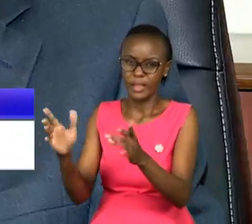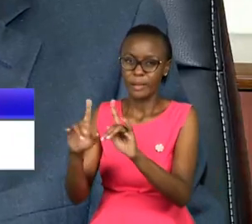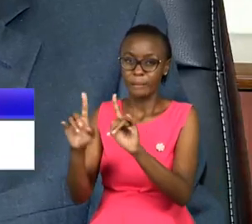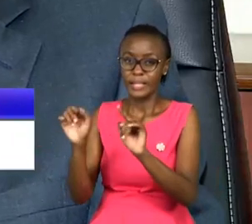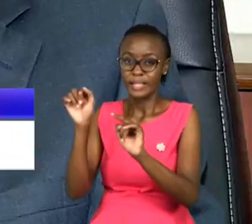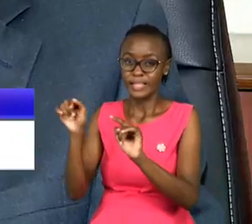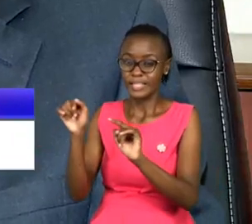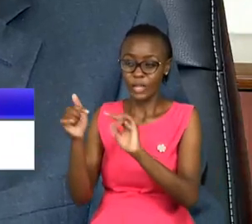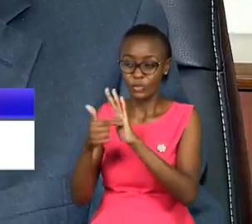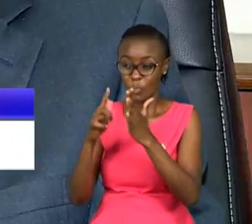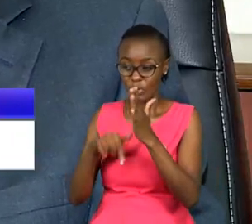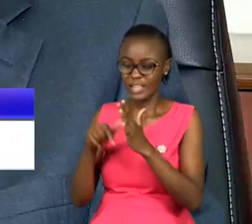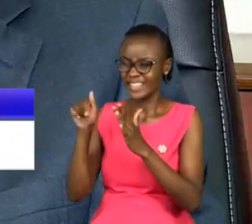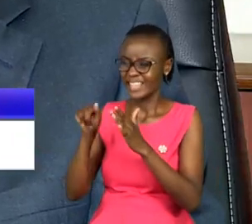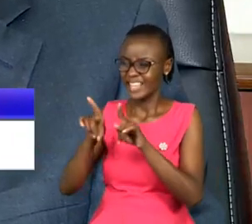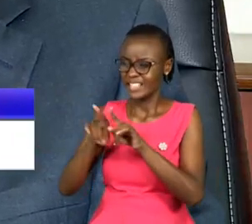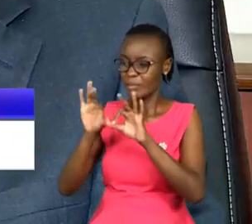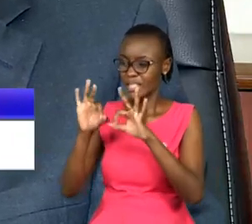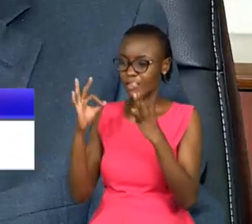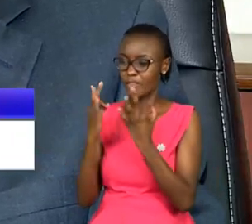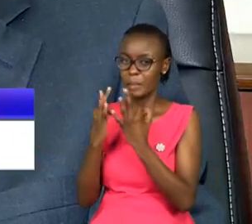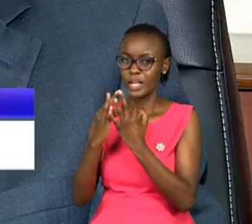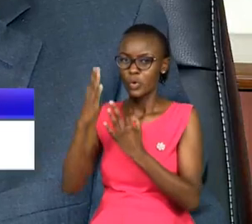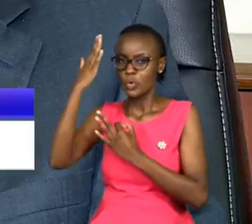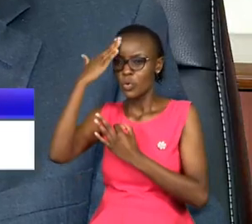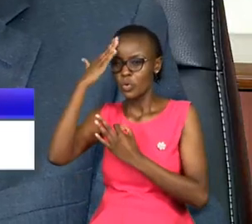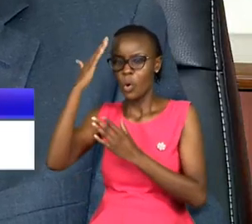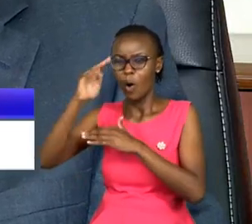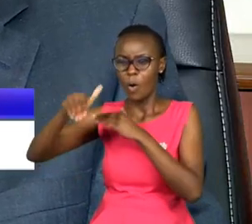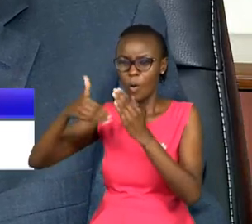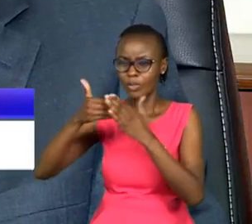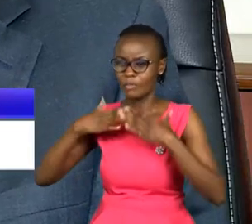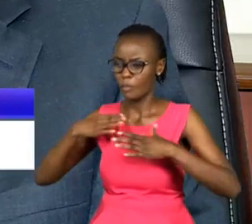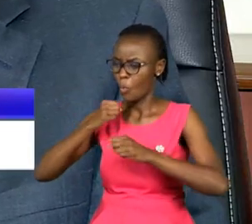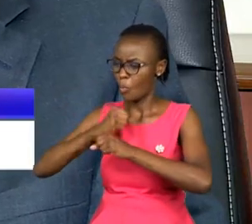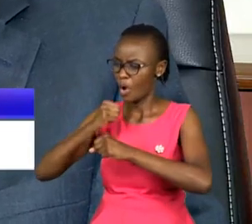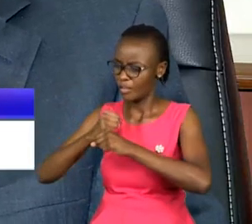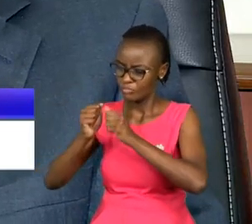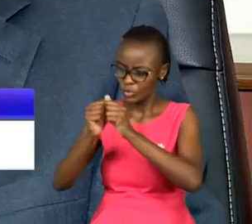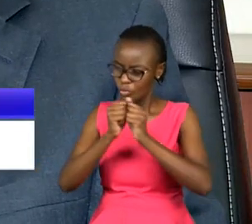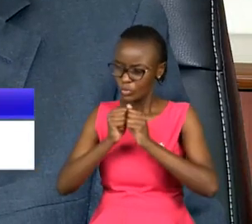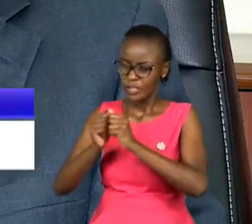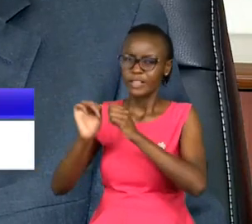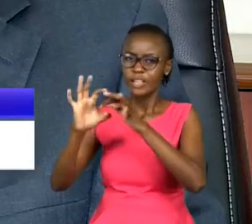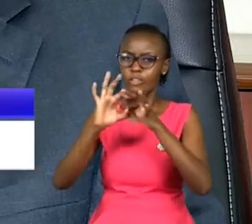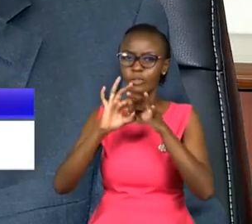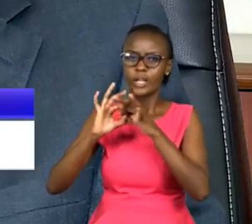it family. We know one another and we work together very well. We are able